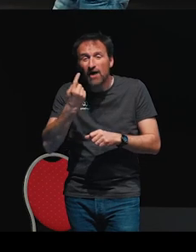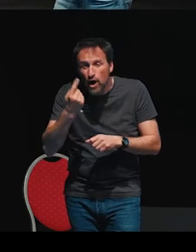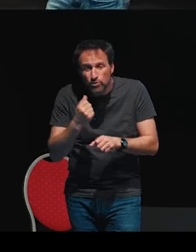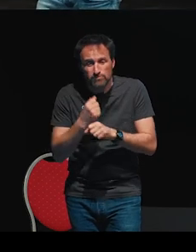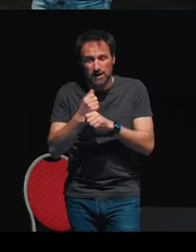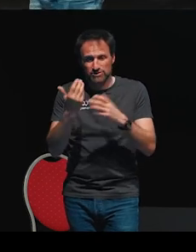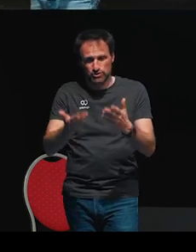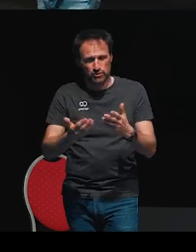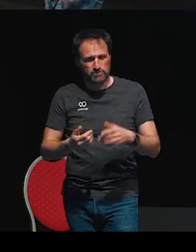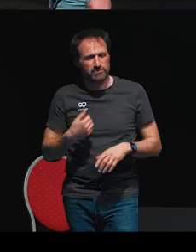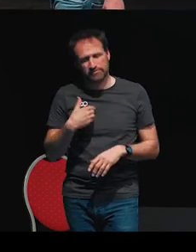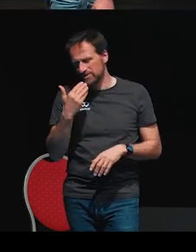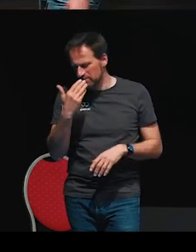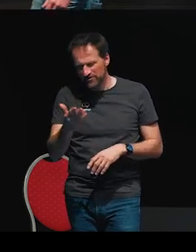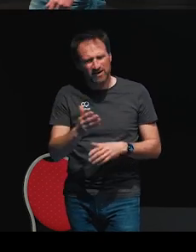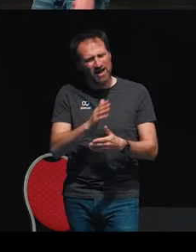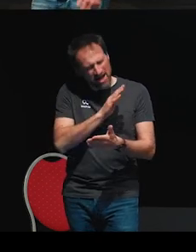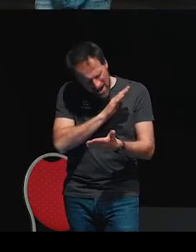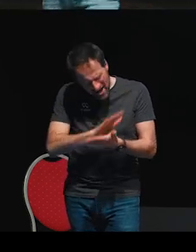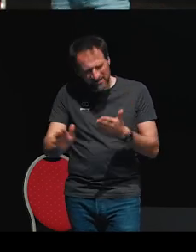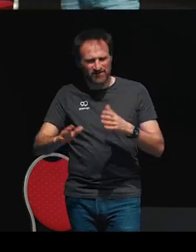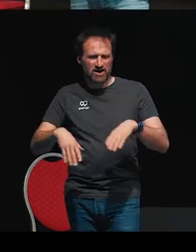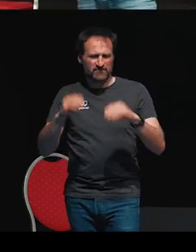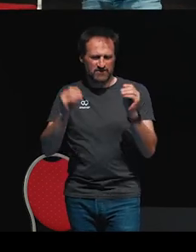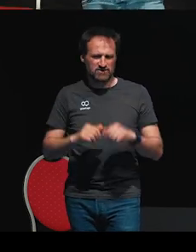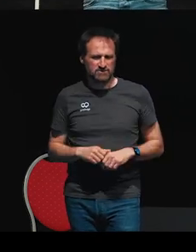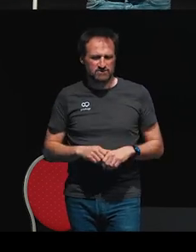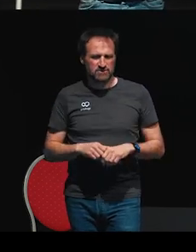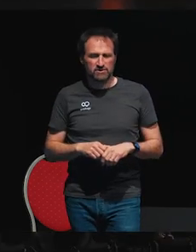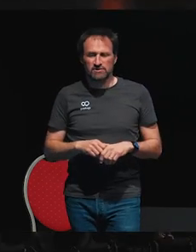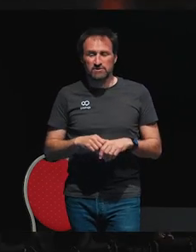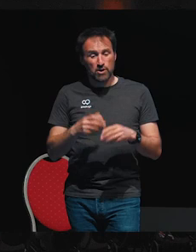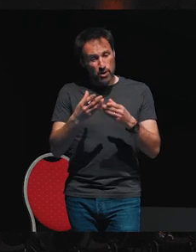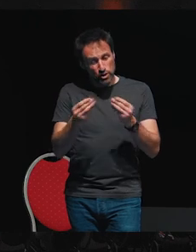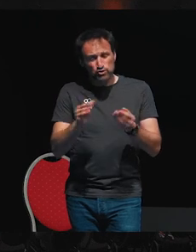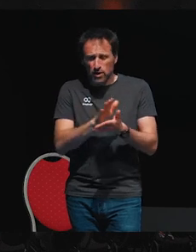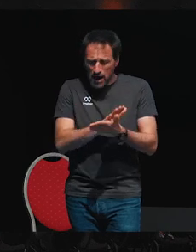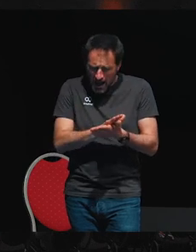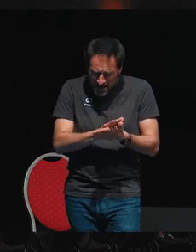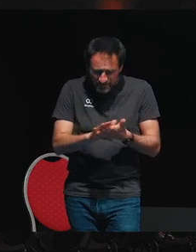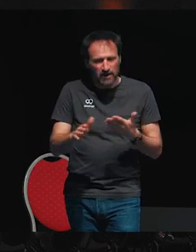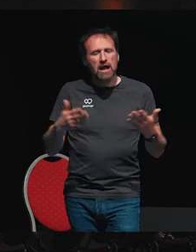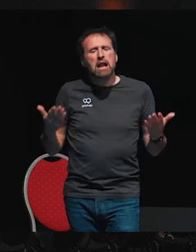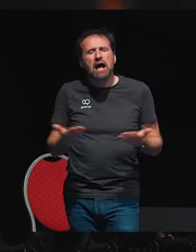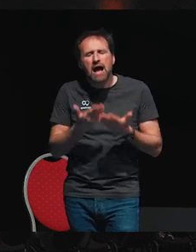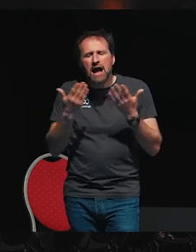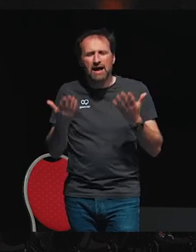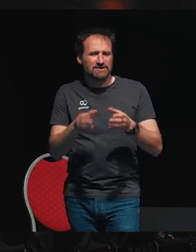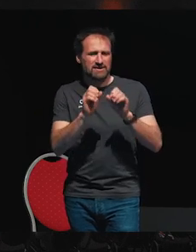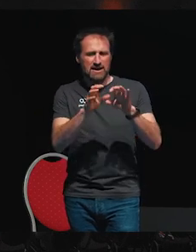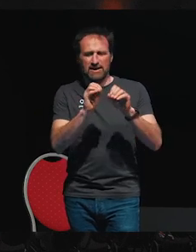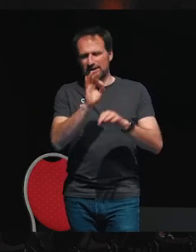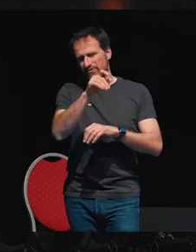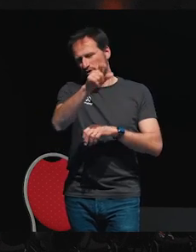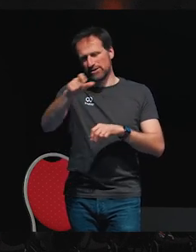or what I would recommend, is start simple. Start with a very simple solution that is very easy to explain to other people, and